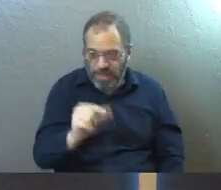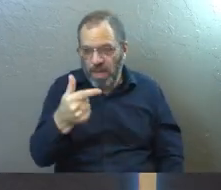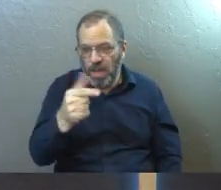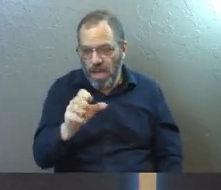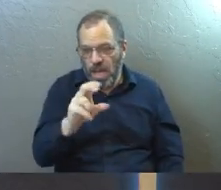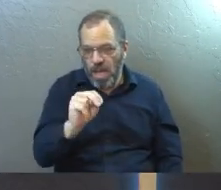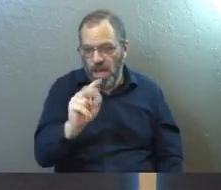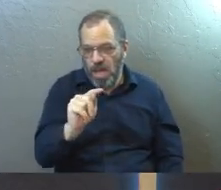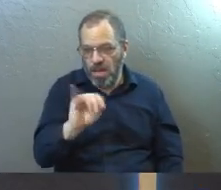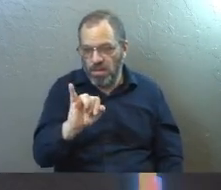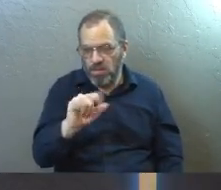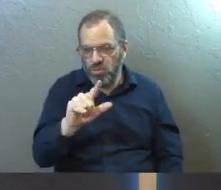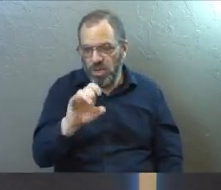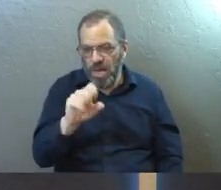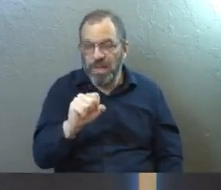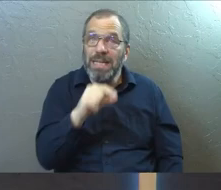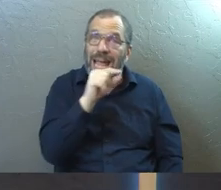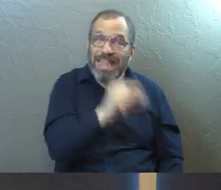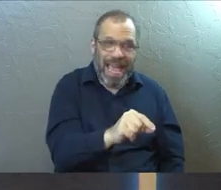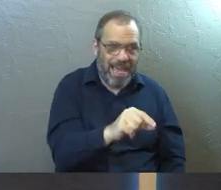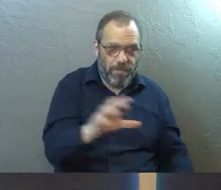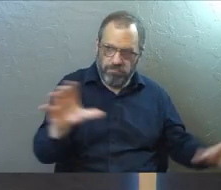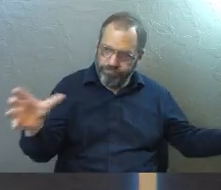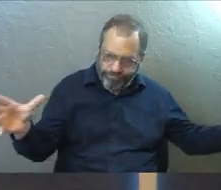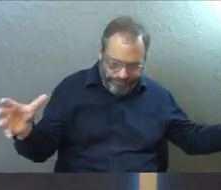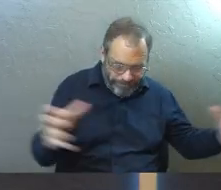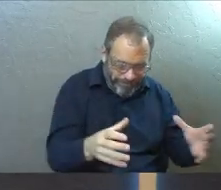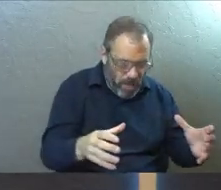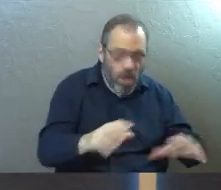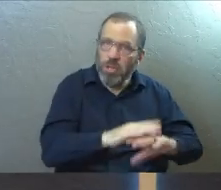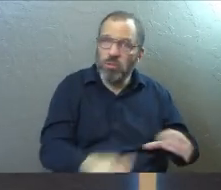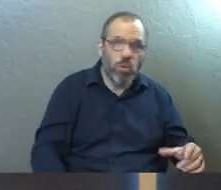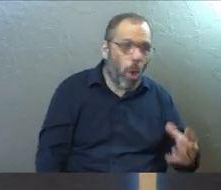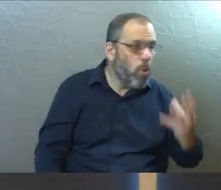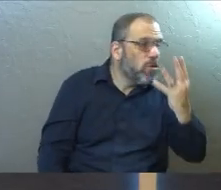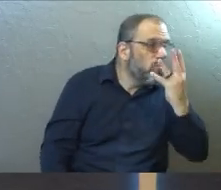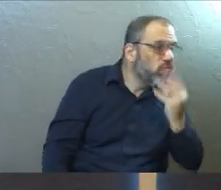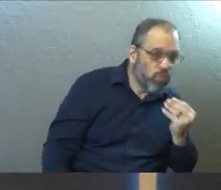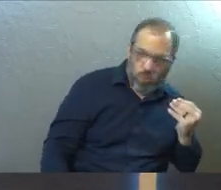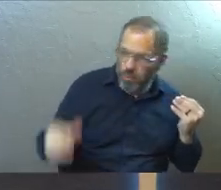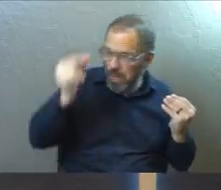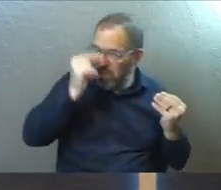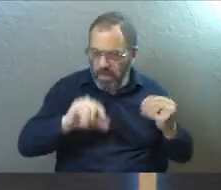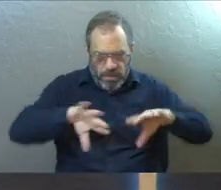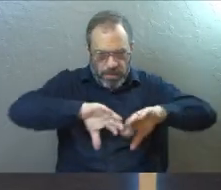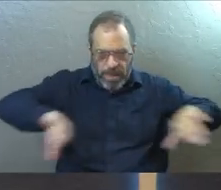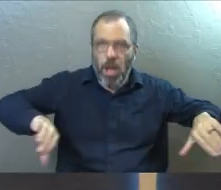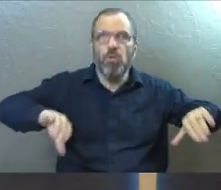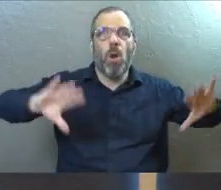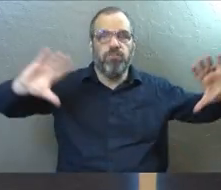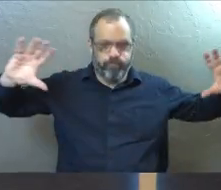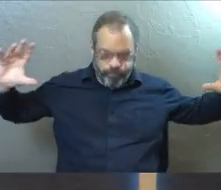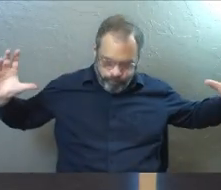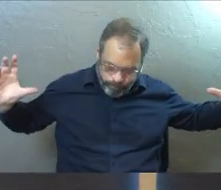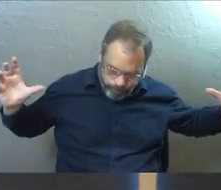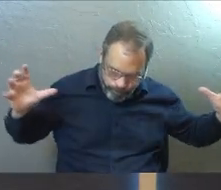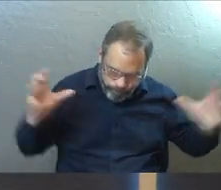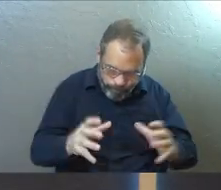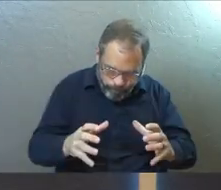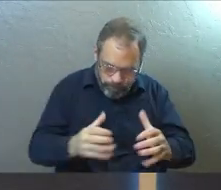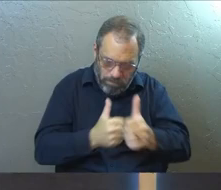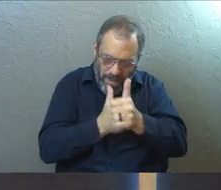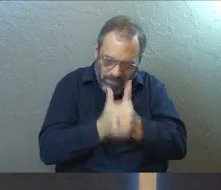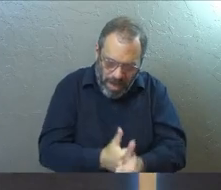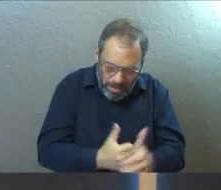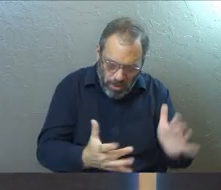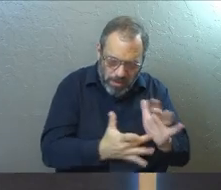older chapters, they've been brought together, right? There is no longer Jew or Gentile. We're all a body of believers, all followers of Jesus now. And he's